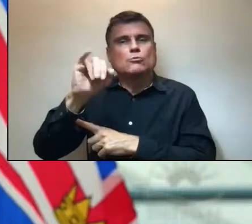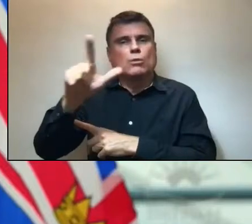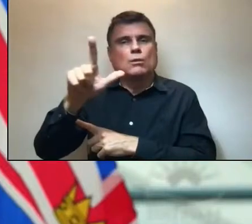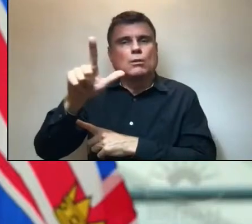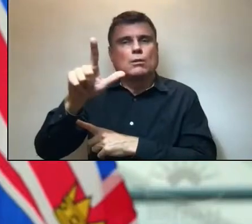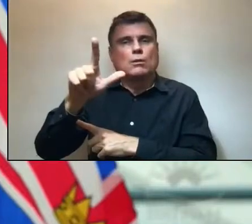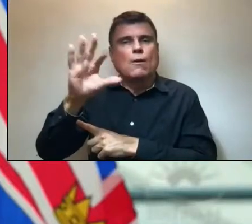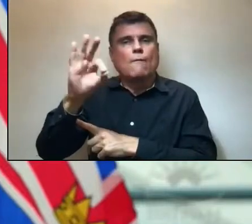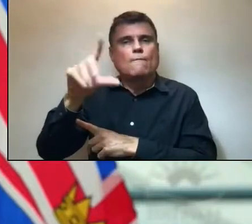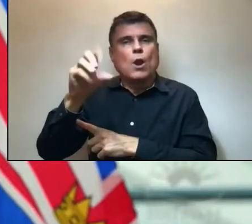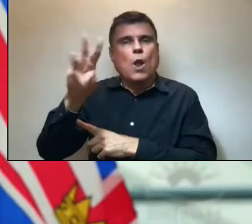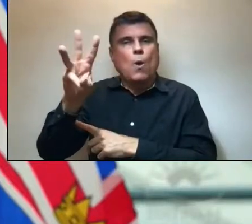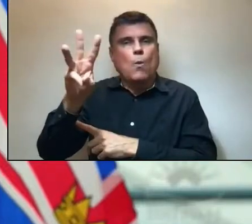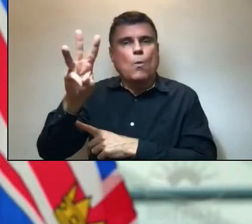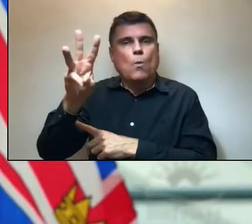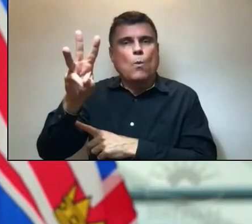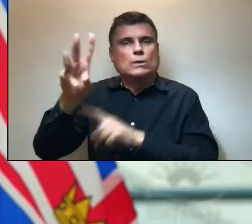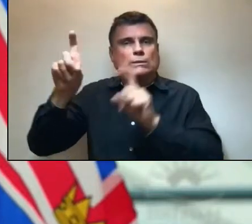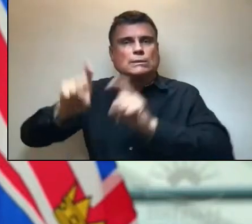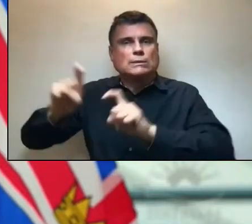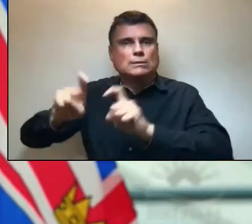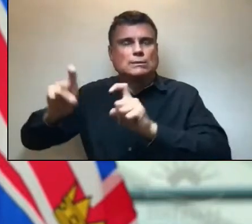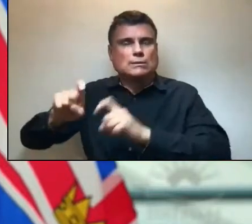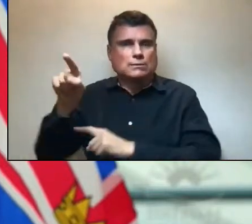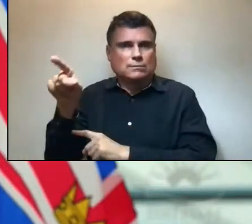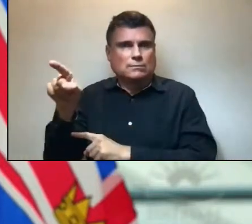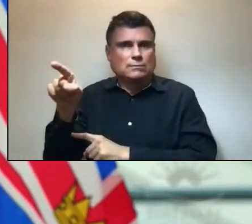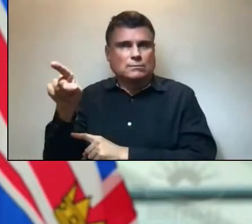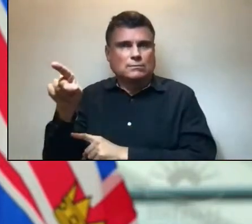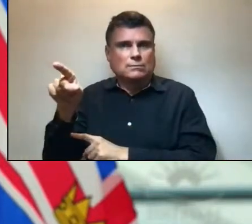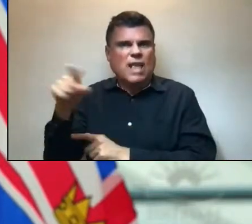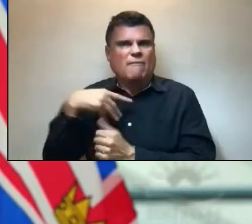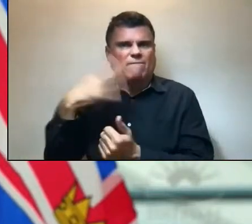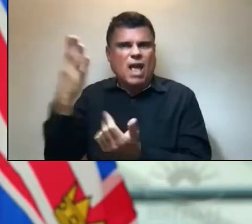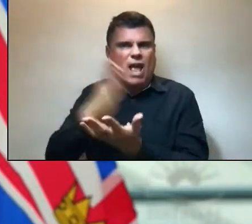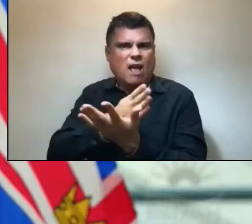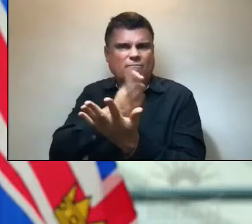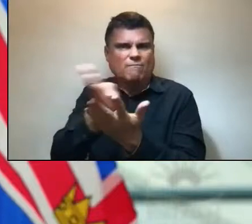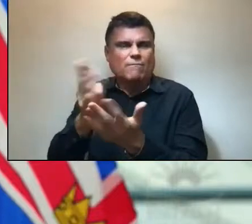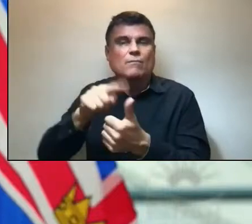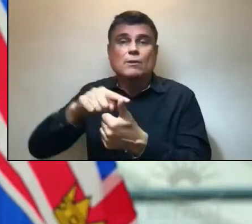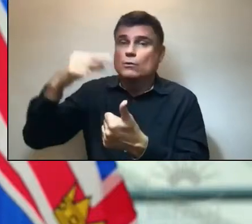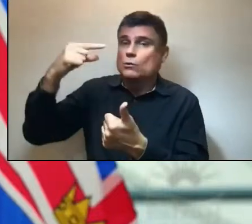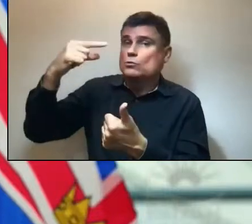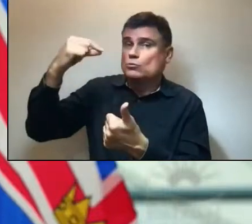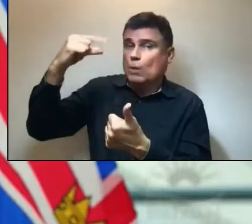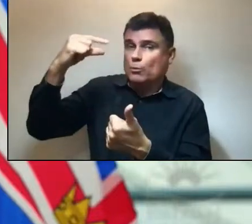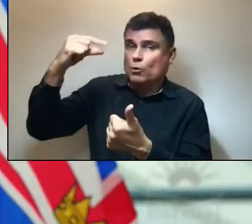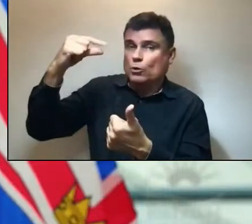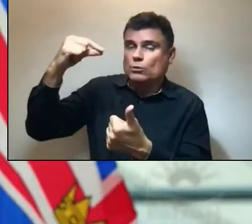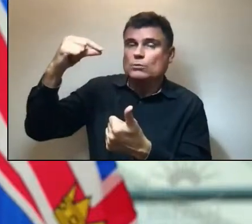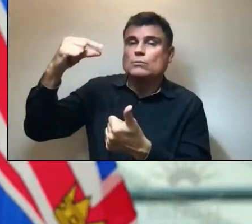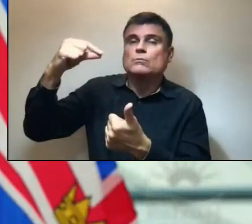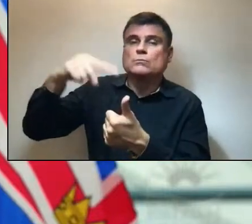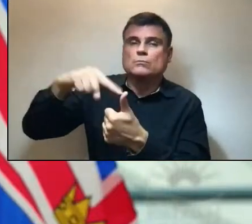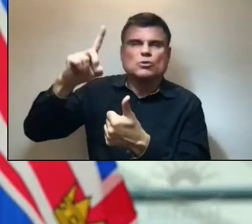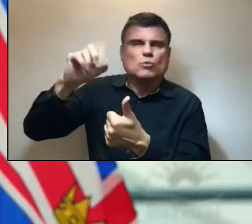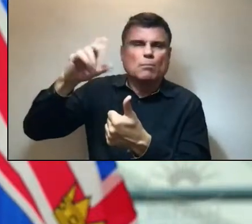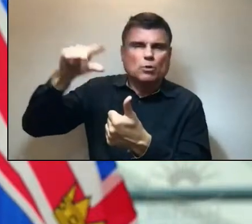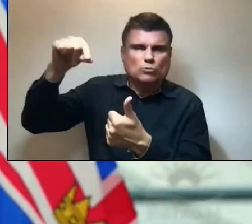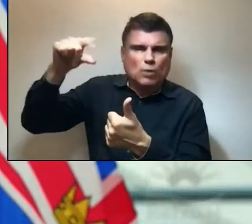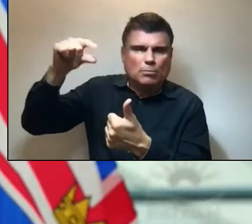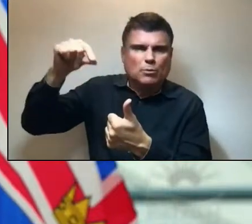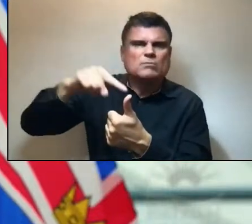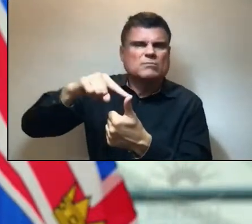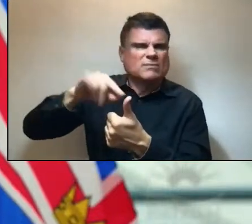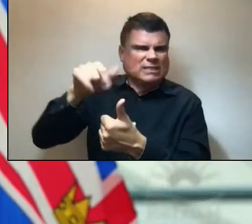with the dropper. Those are the ones that we had been hoping would be coming earlier on. And yes, our plan was